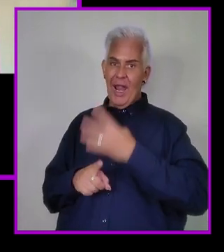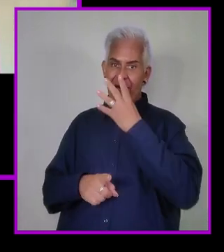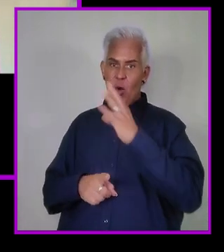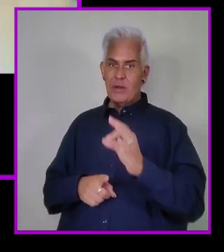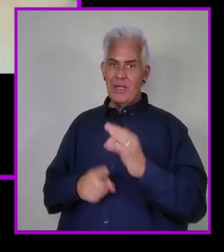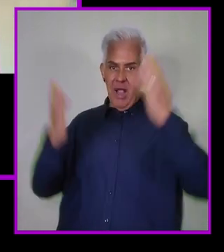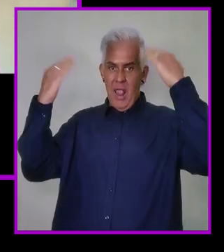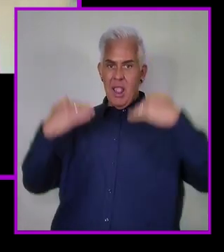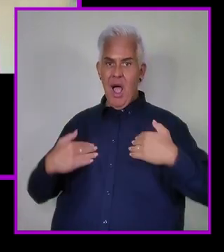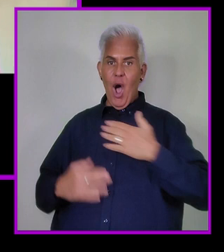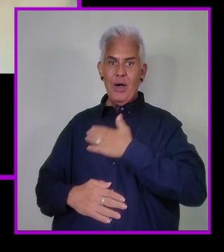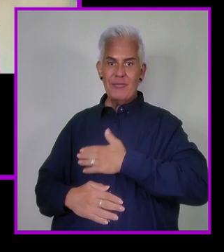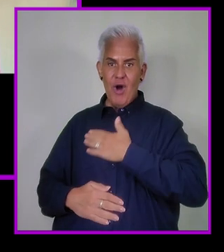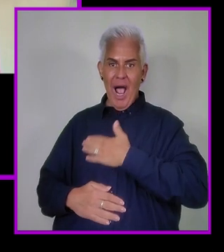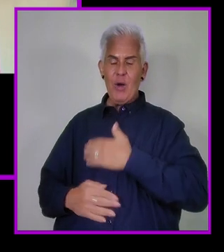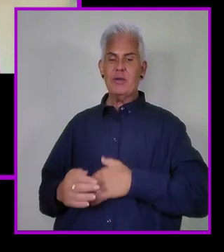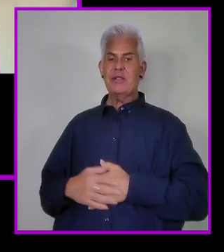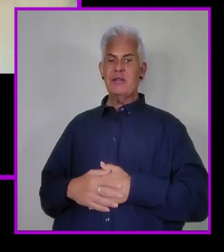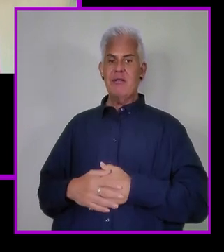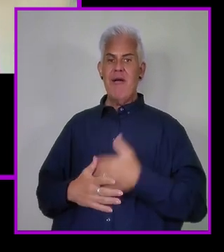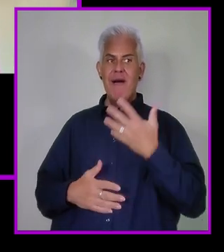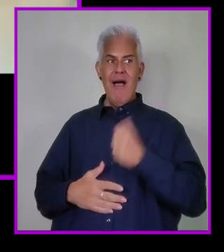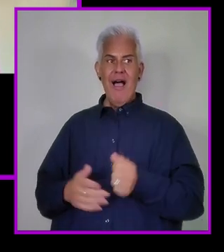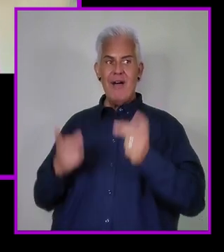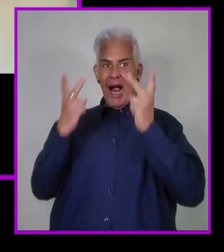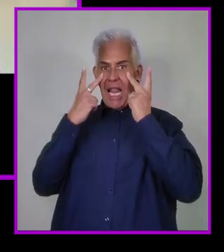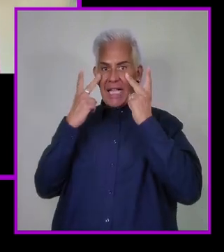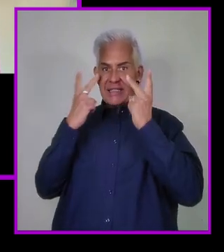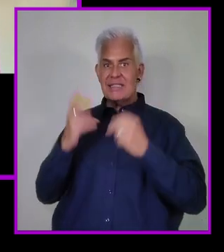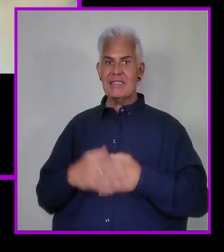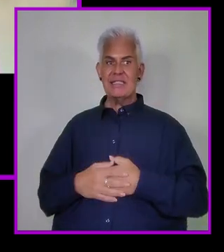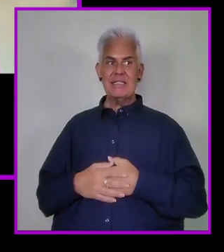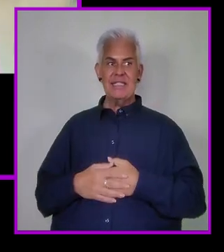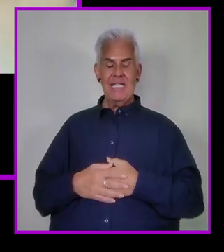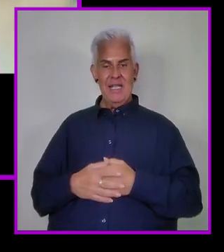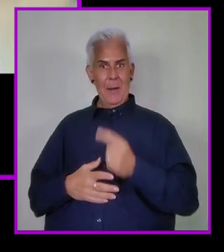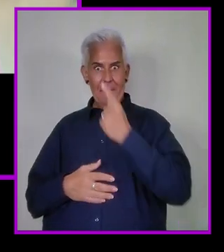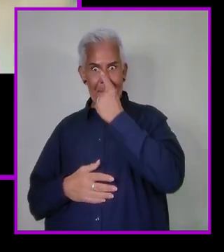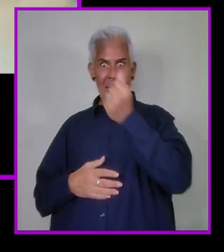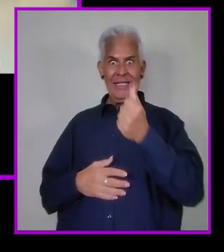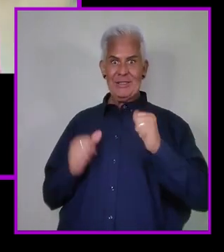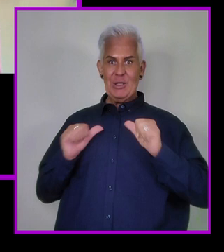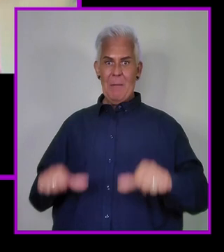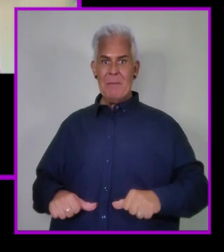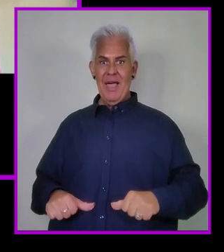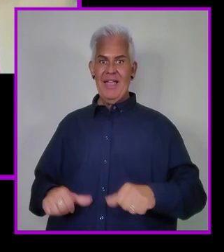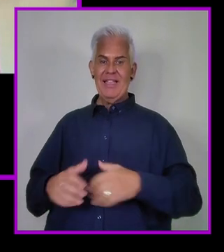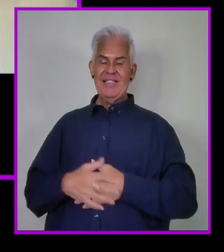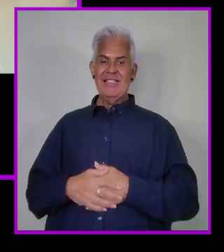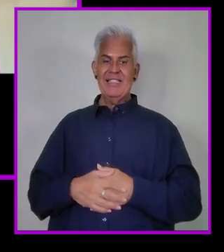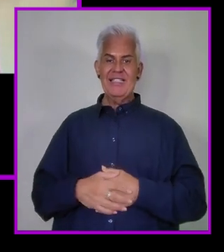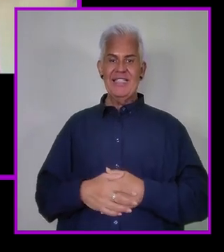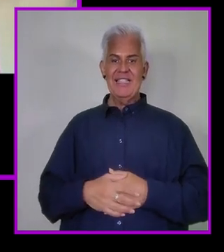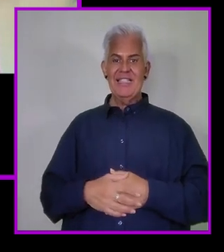with long brown hair. I'm wearing glasses and a bright pink jumper. And